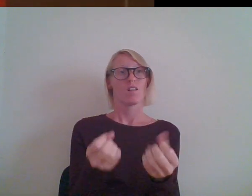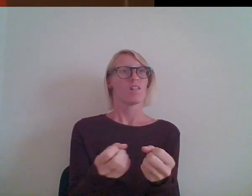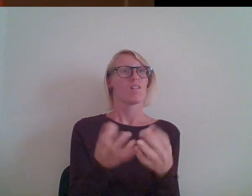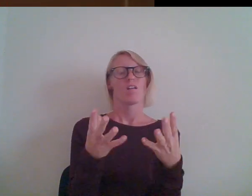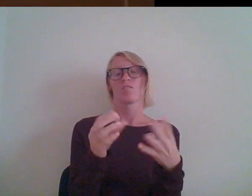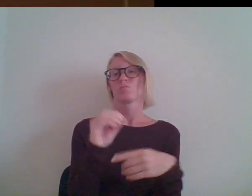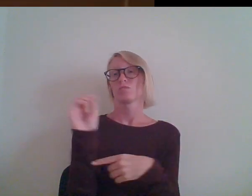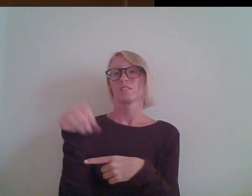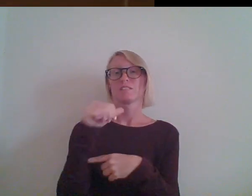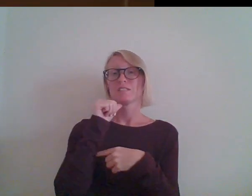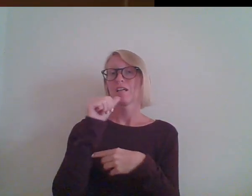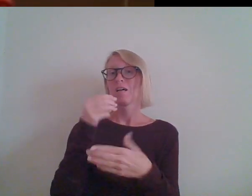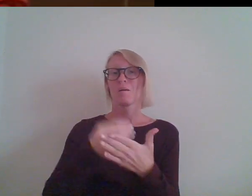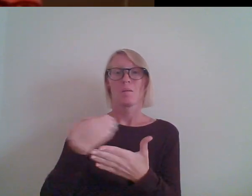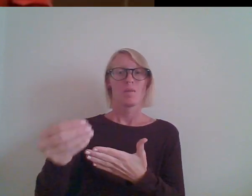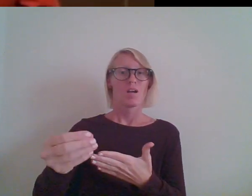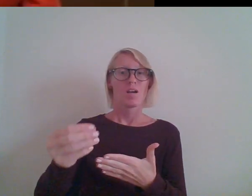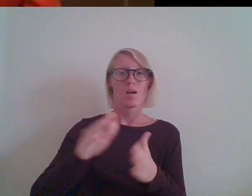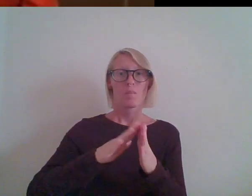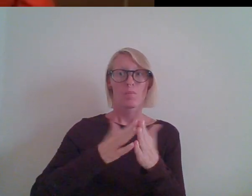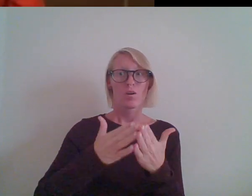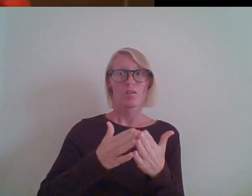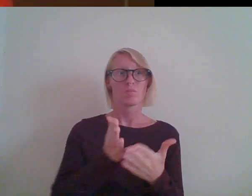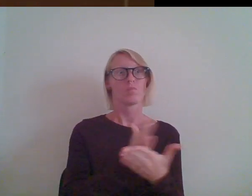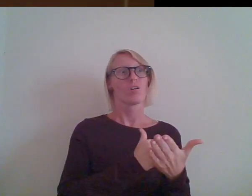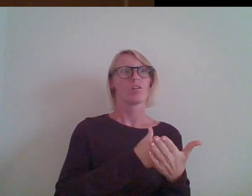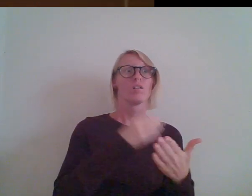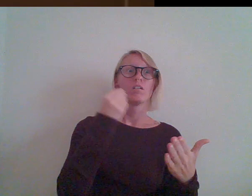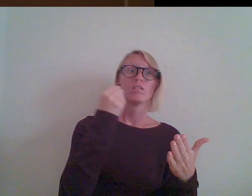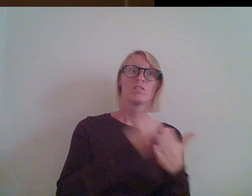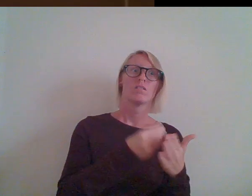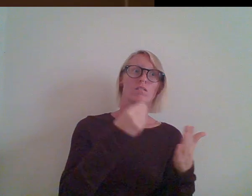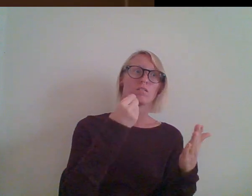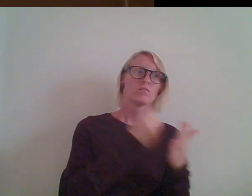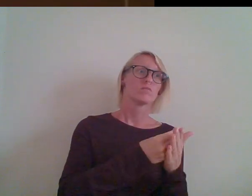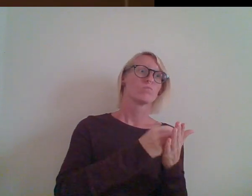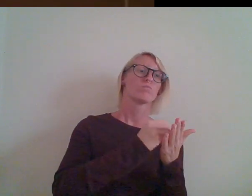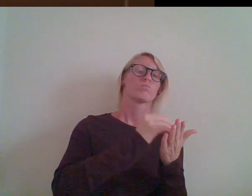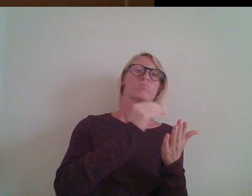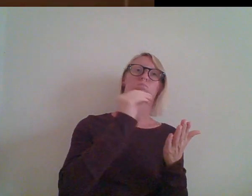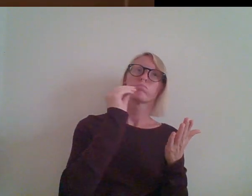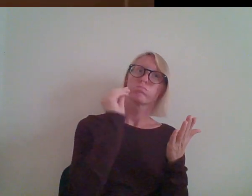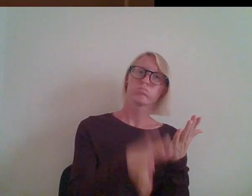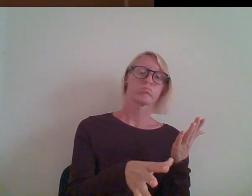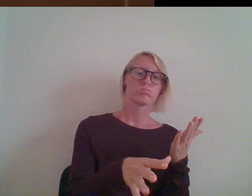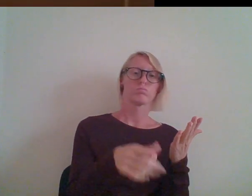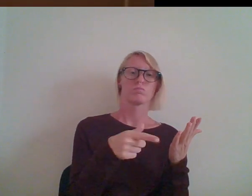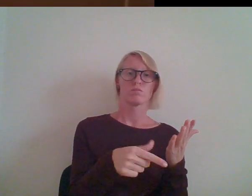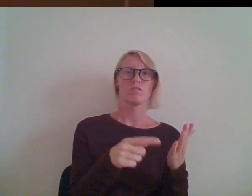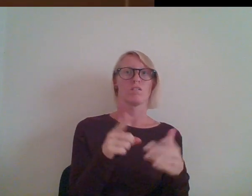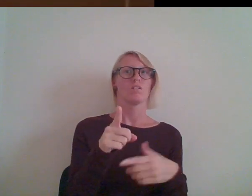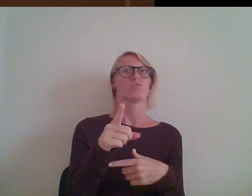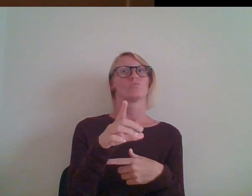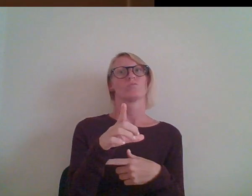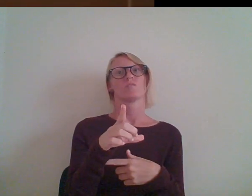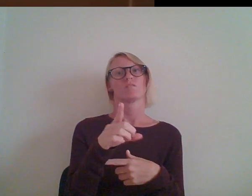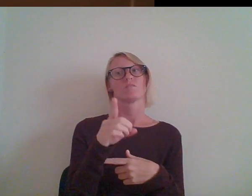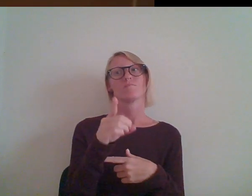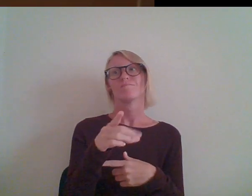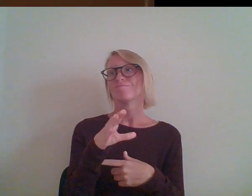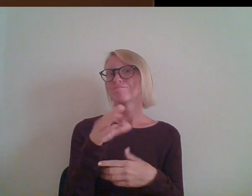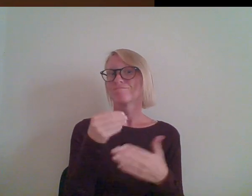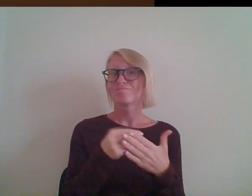book, in part because they're getting so darn expensive. Over $100 for this little puppy here, I believe. These books